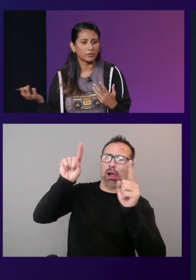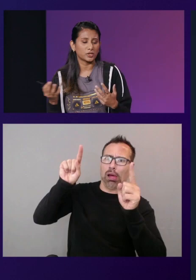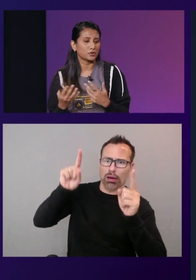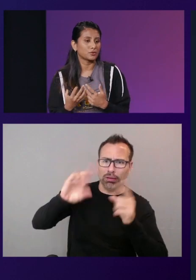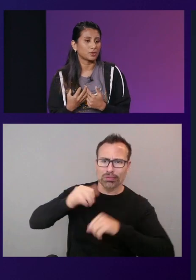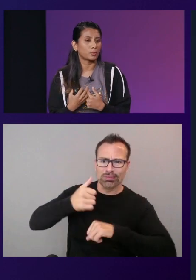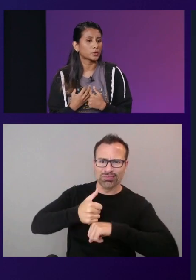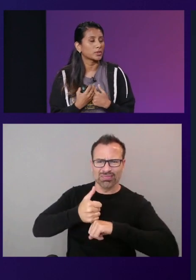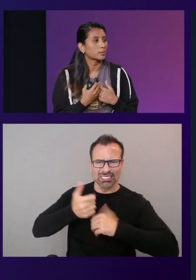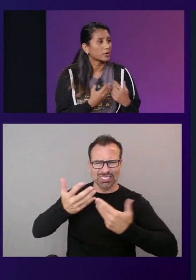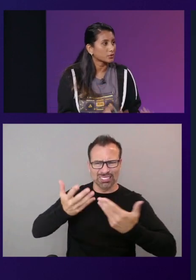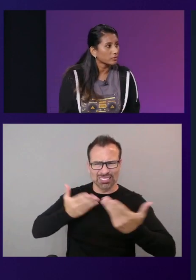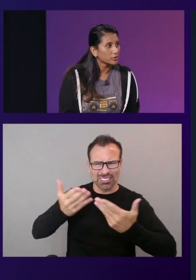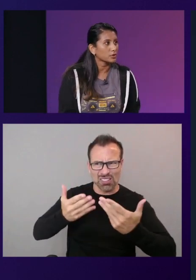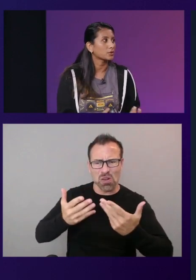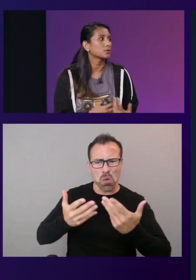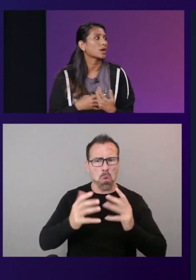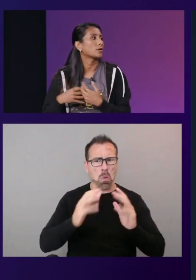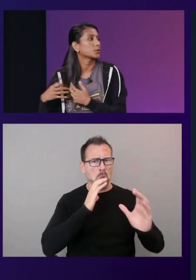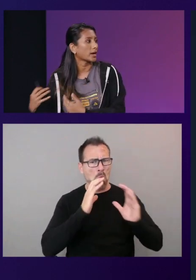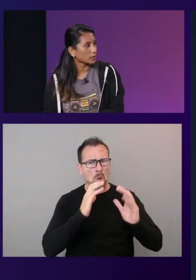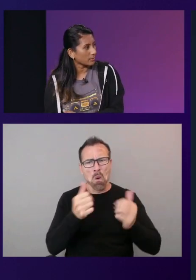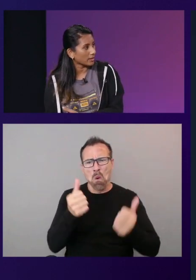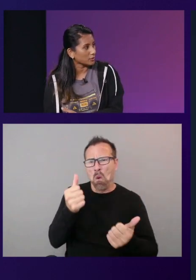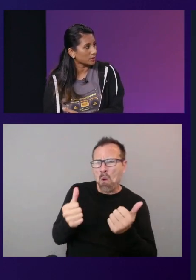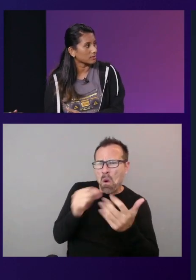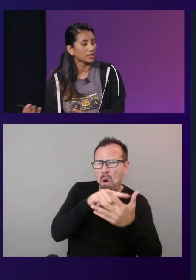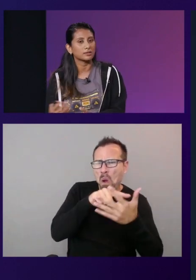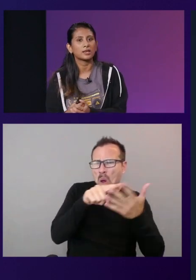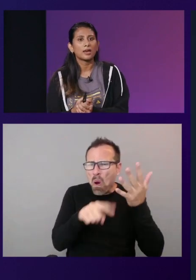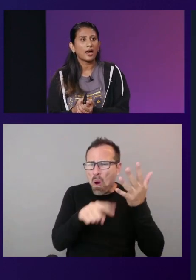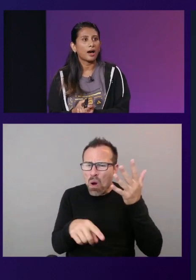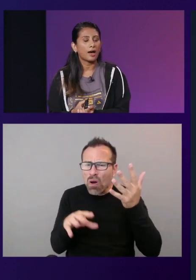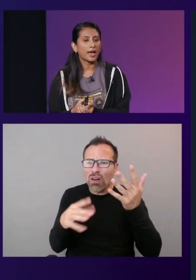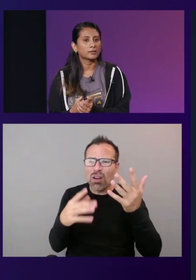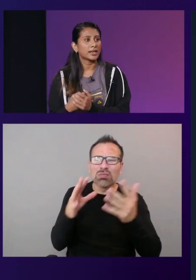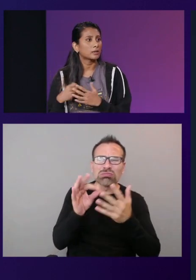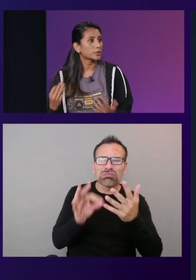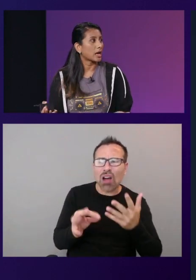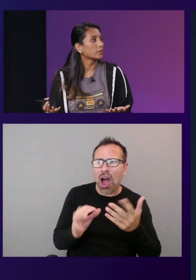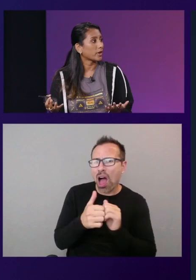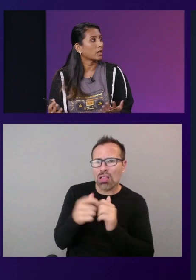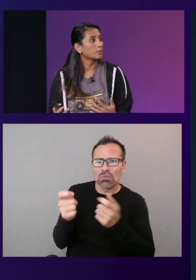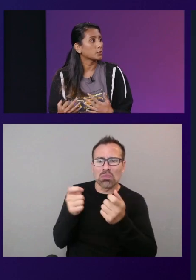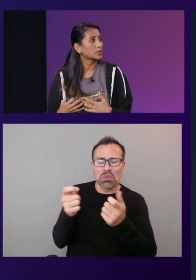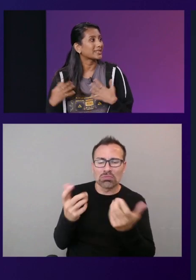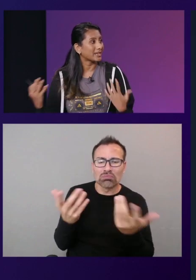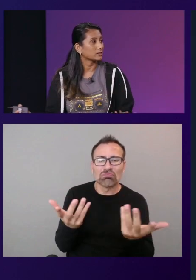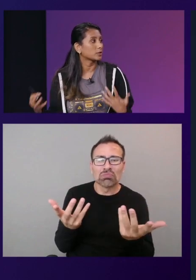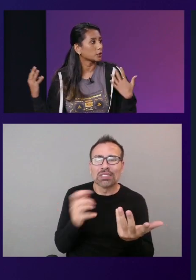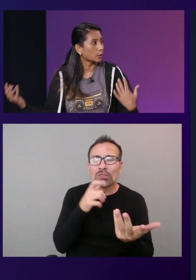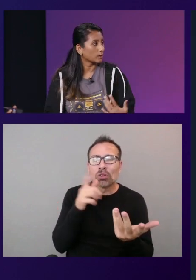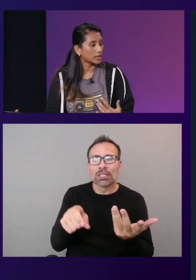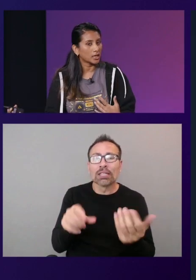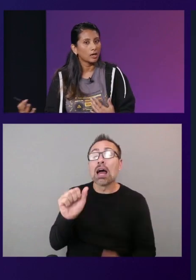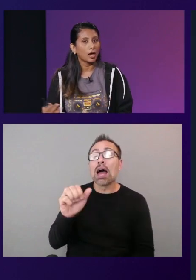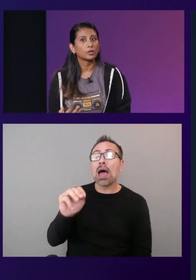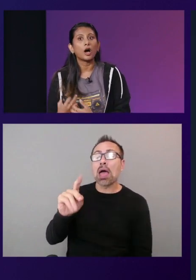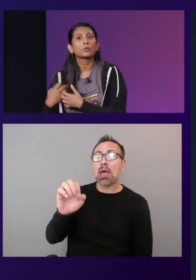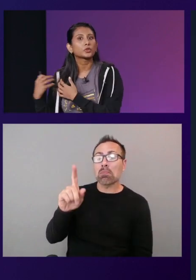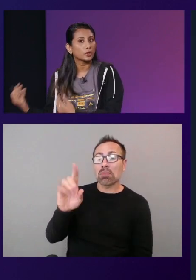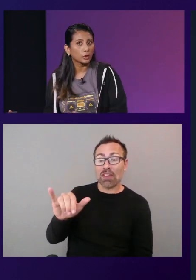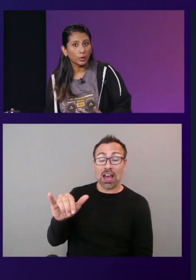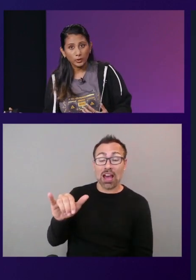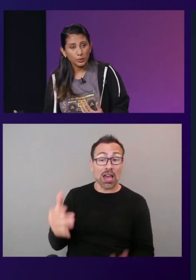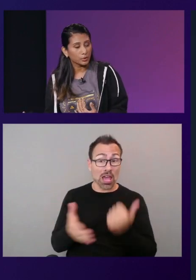various conversations on which one's a better service to use, how to actually manage these things. And AWS Amplify helps you scale securely